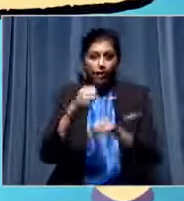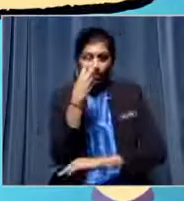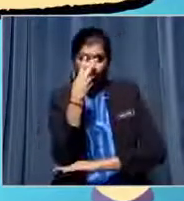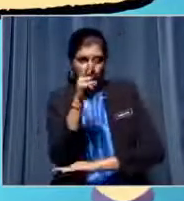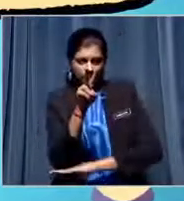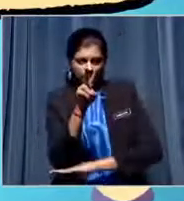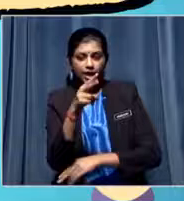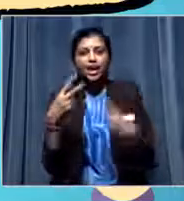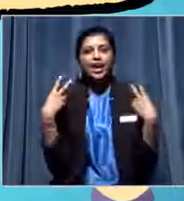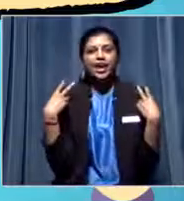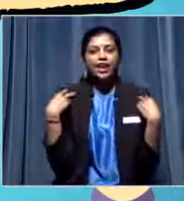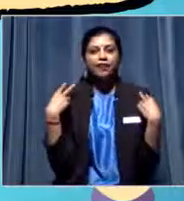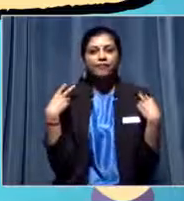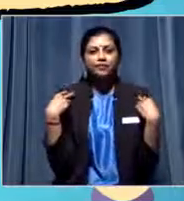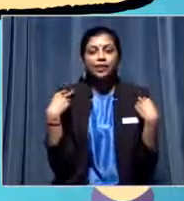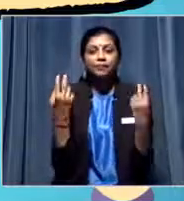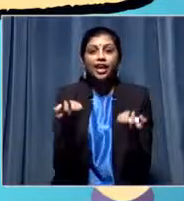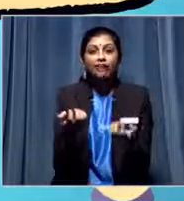some evidence.